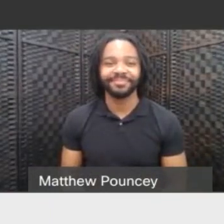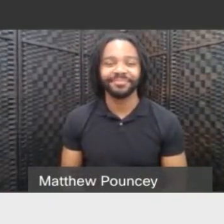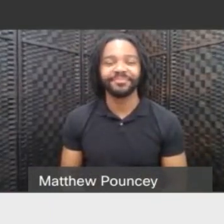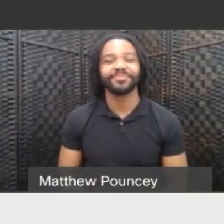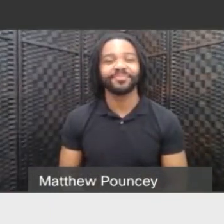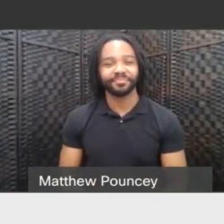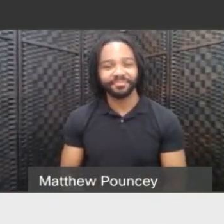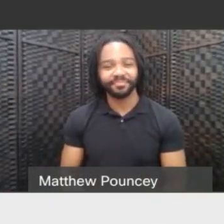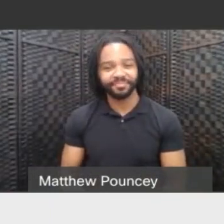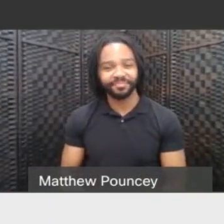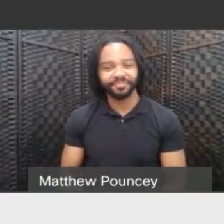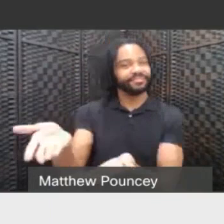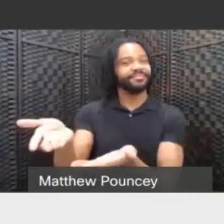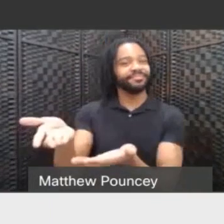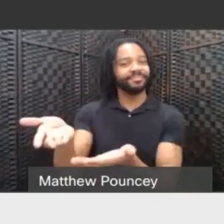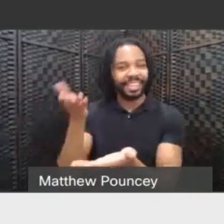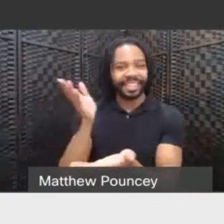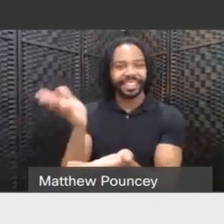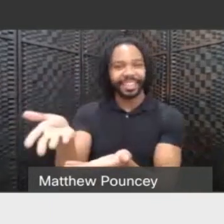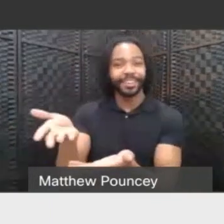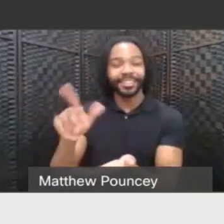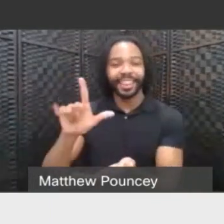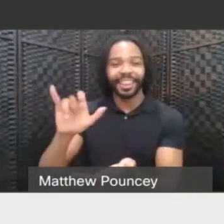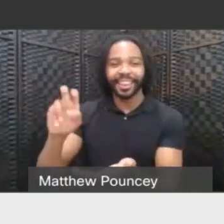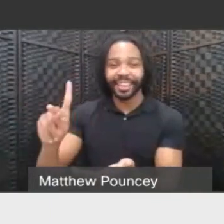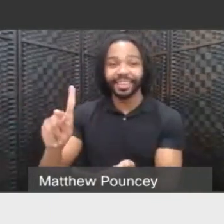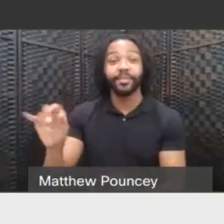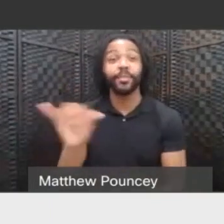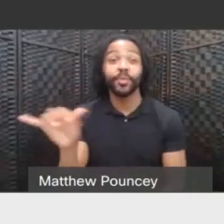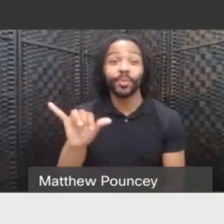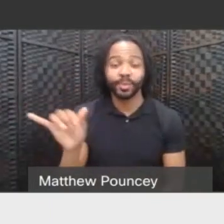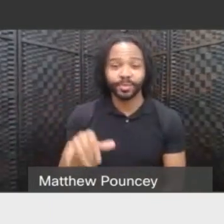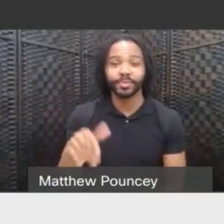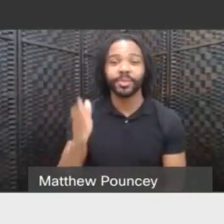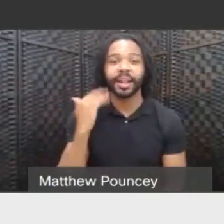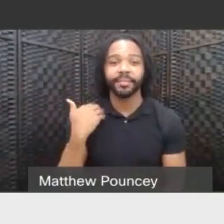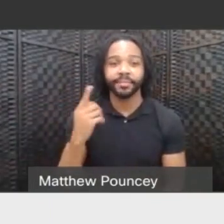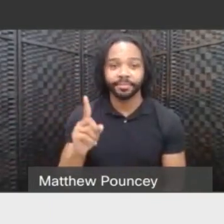So there is the link, as well as